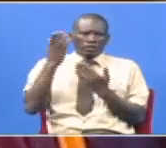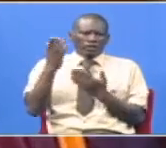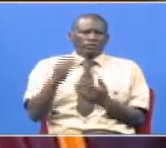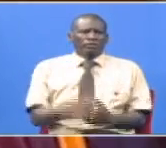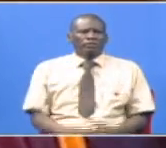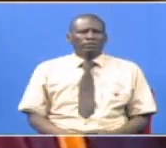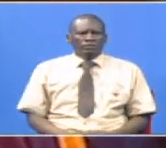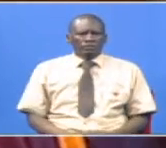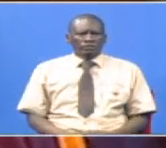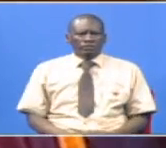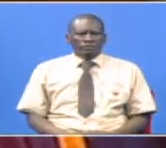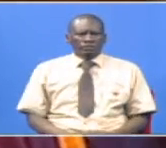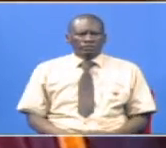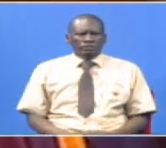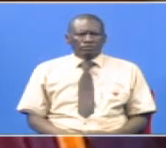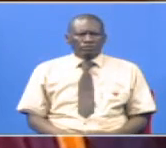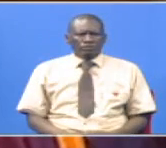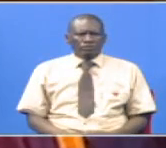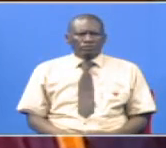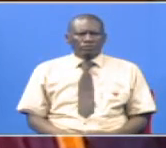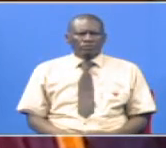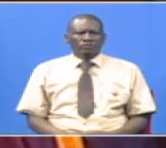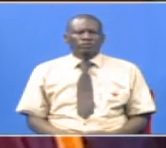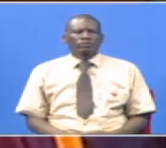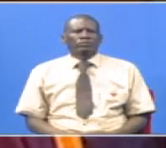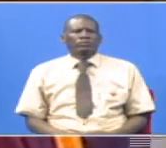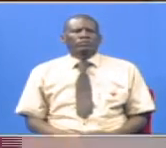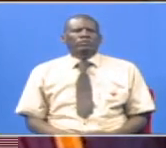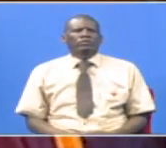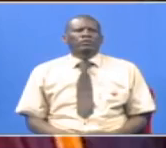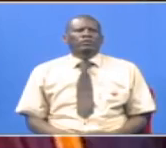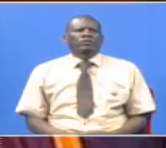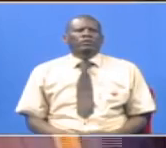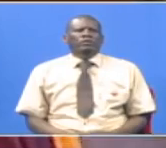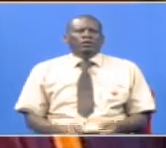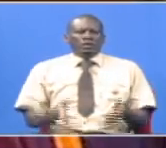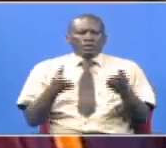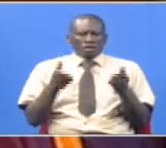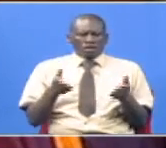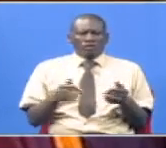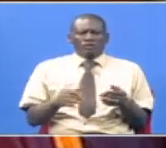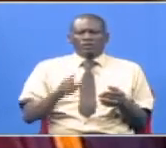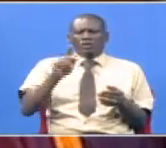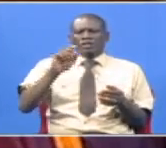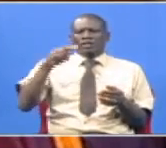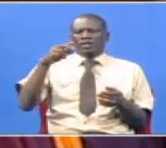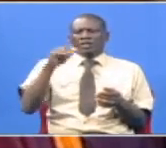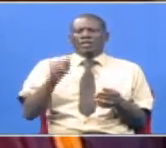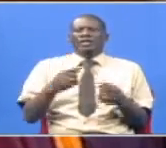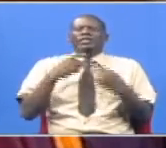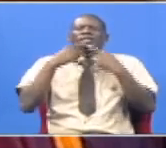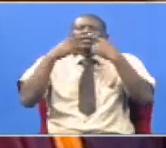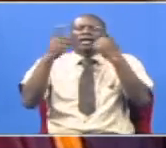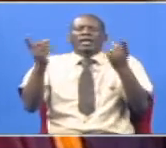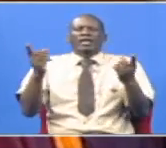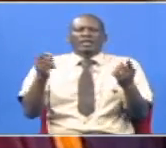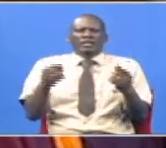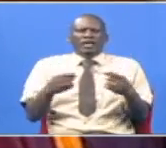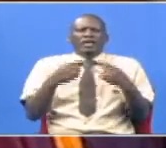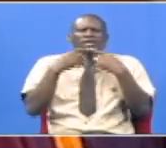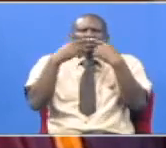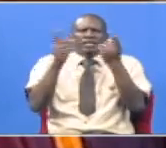And having met the threshold of two-thirds, is duly declared, and I so